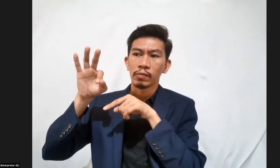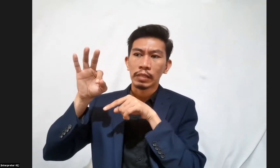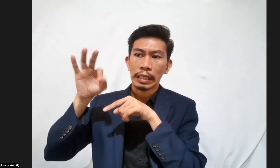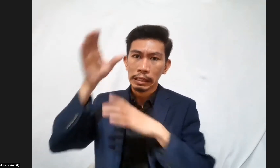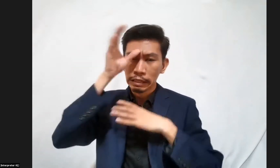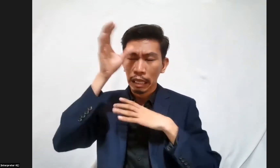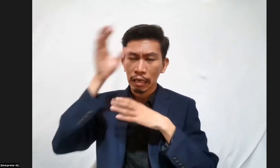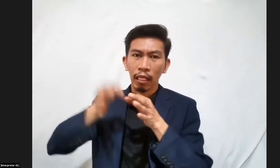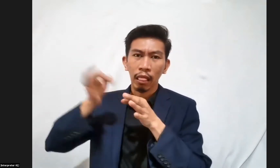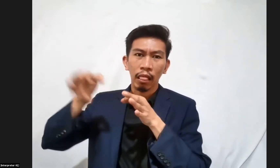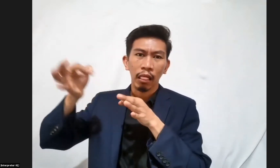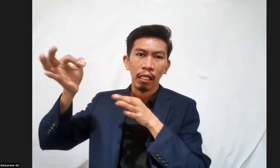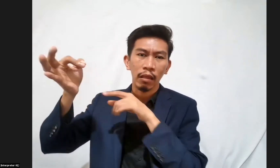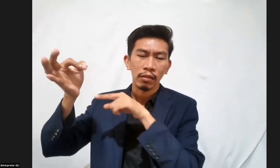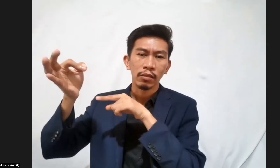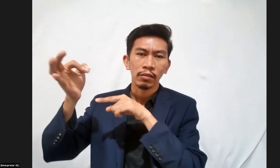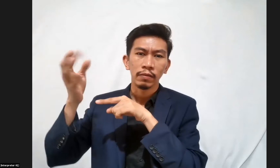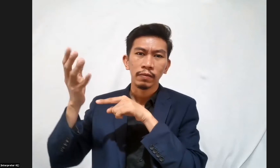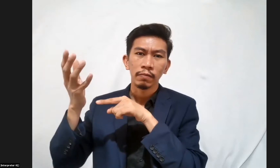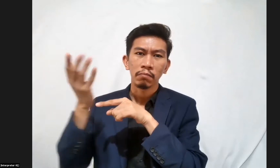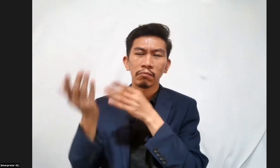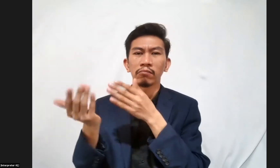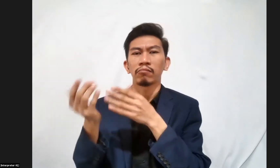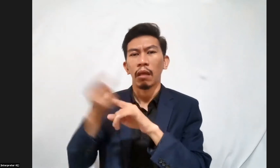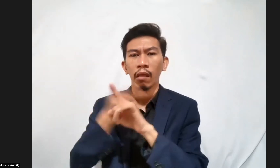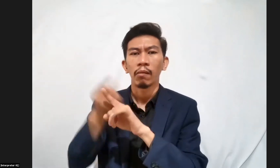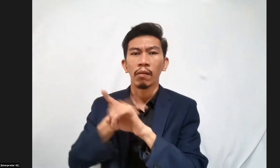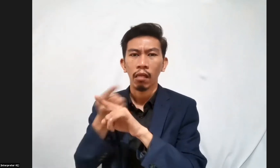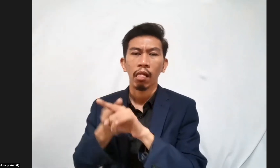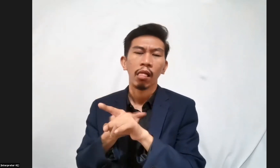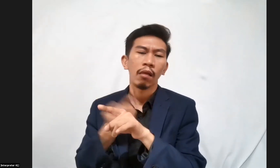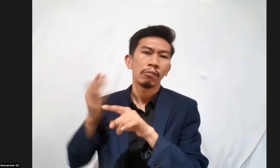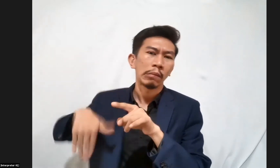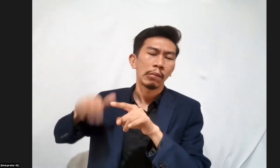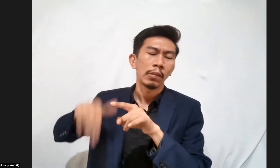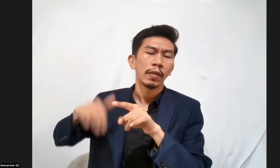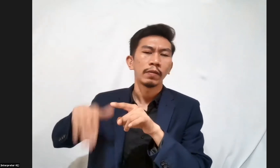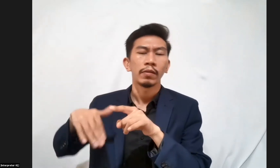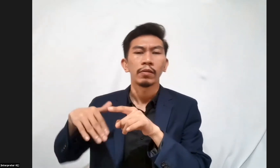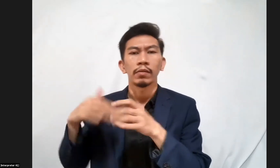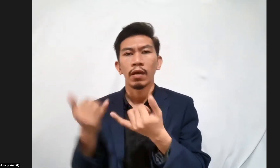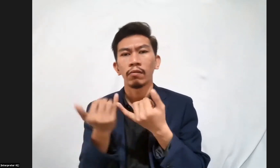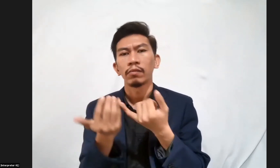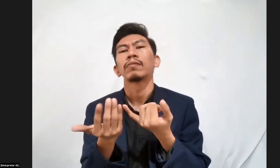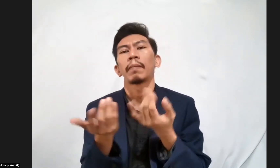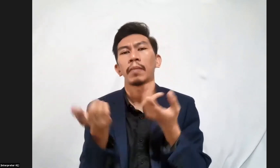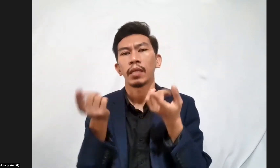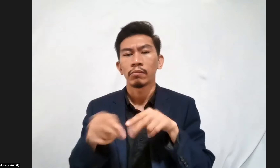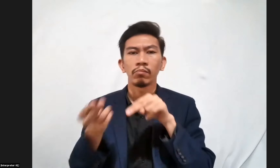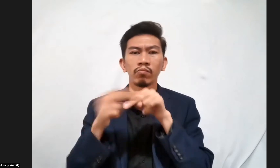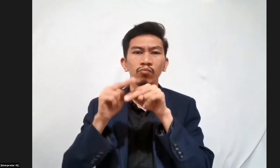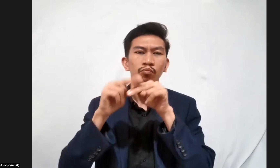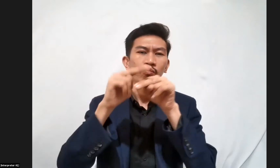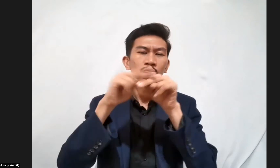for several months and even up to now, and hence you are looking at a surge of advanced cancer